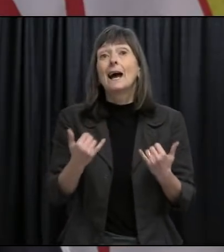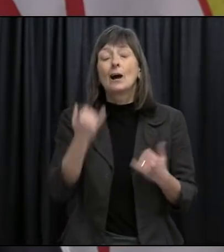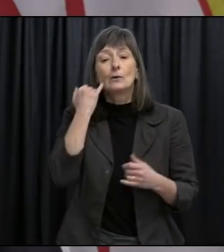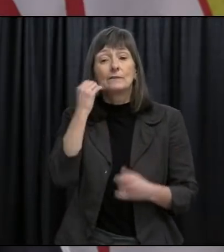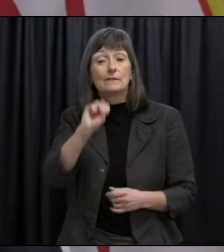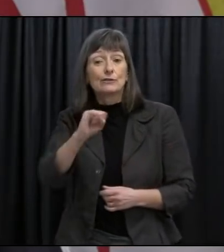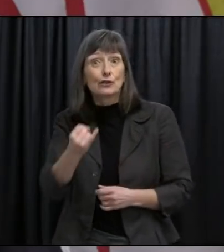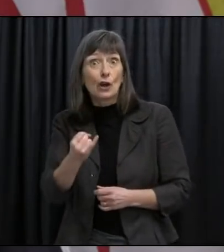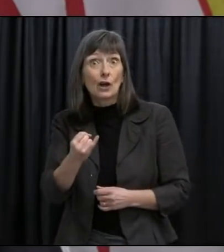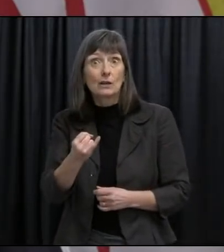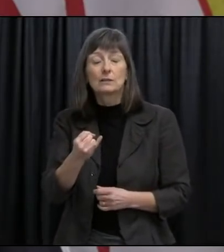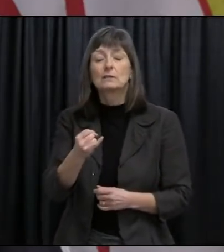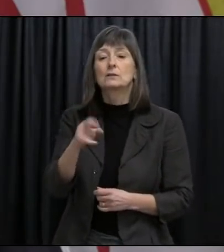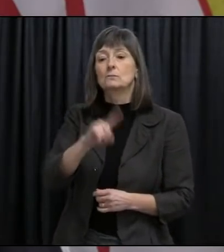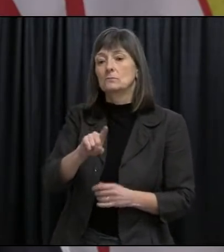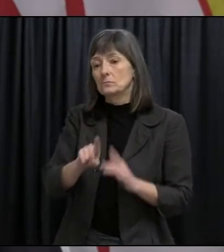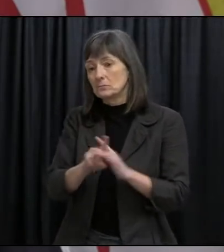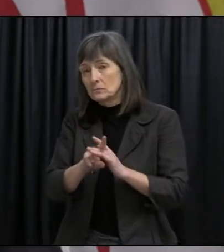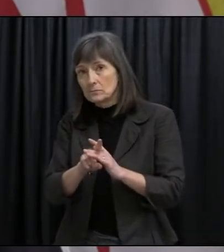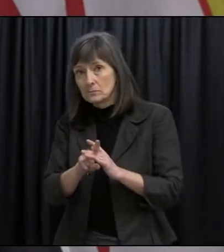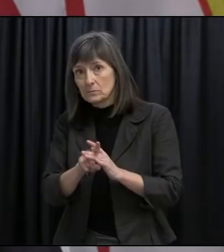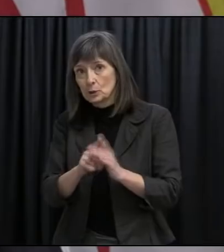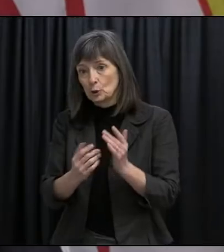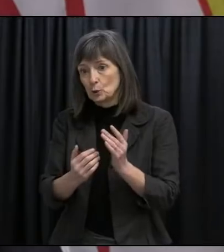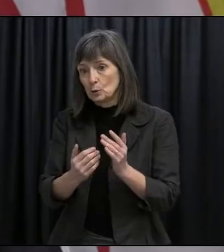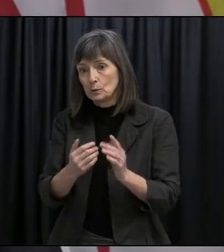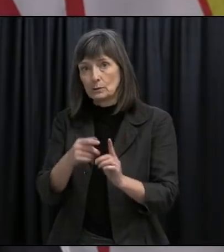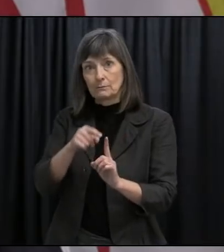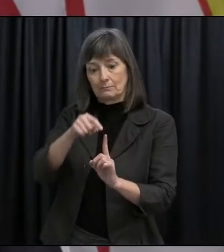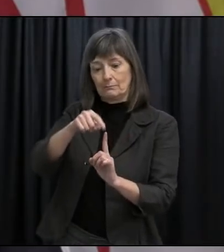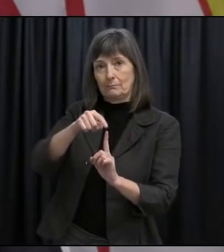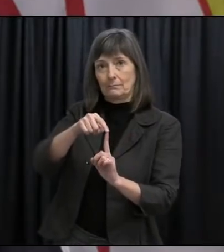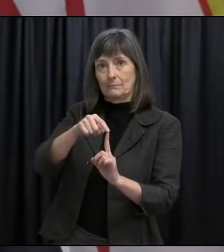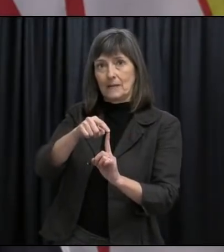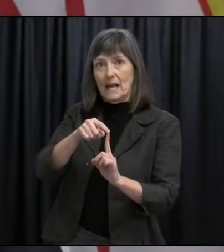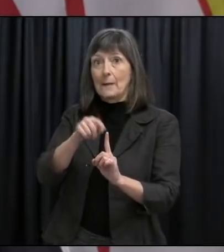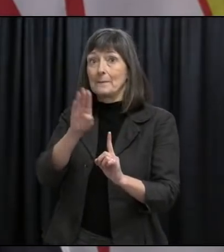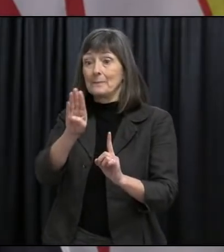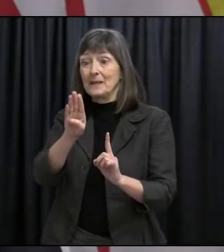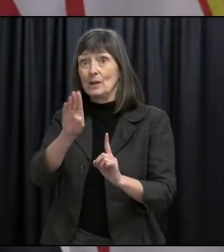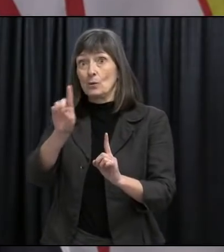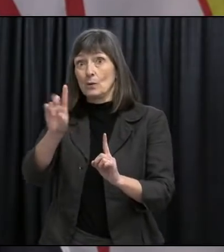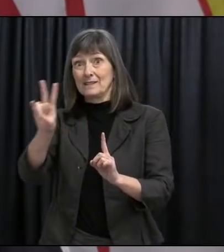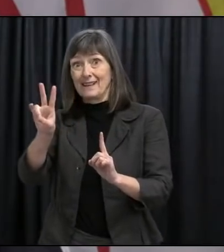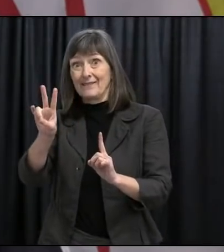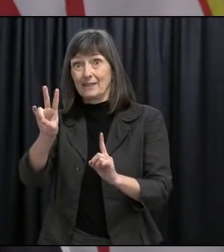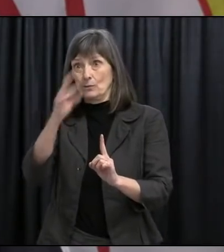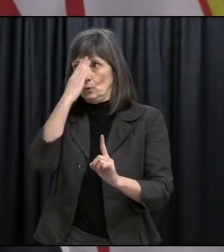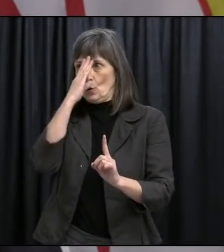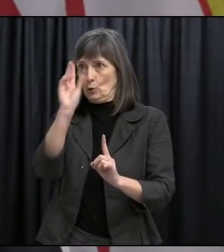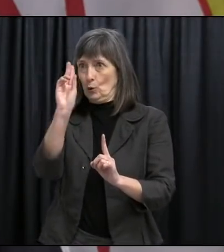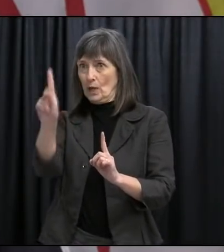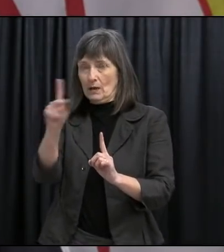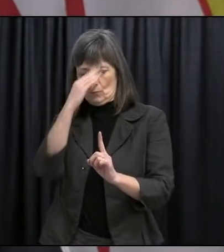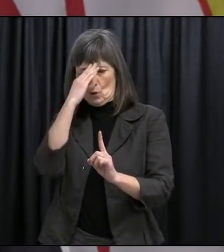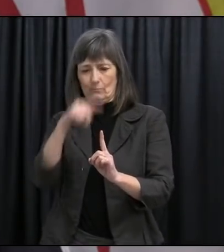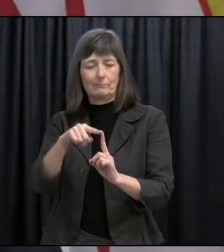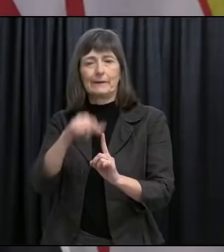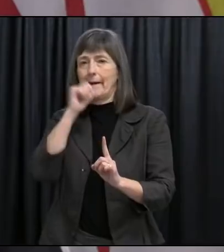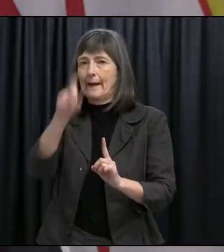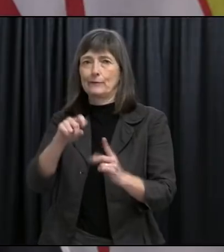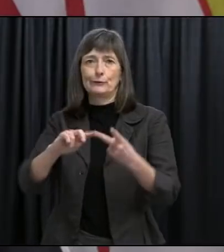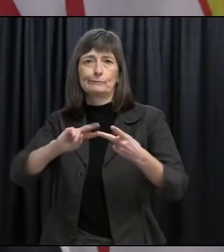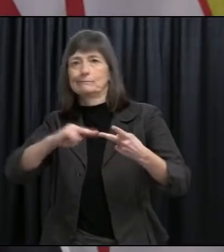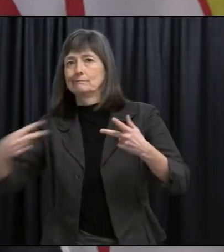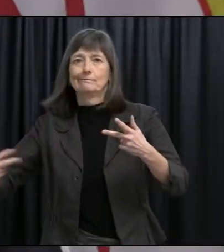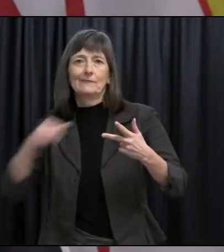metro area for sure, and at this point is the variant. We don't need to test every case to know if it's the variant. If